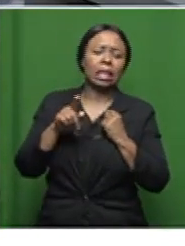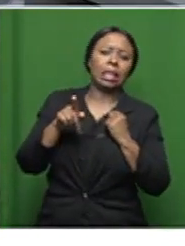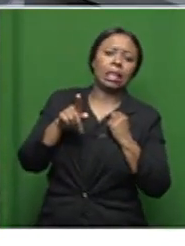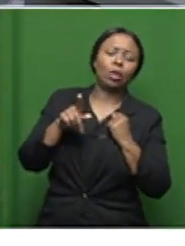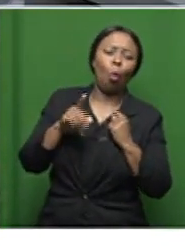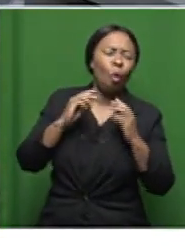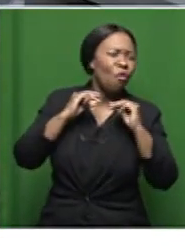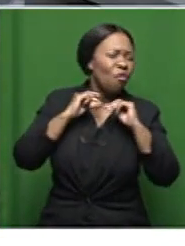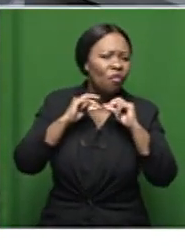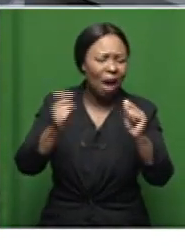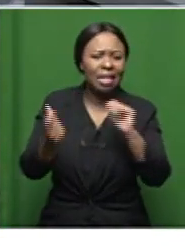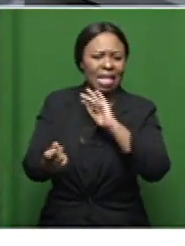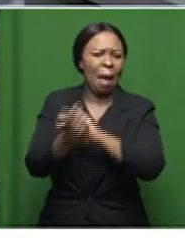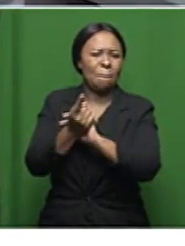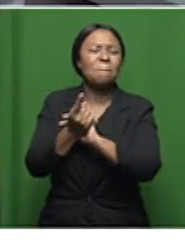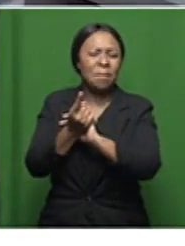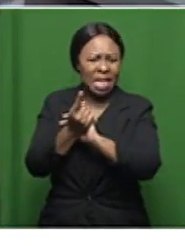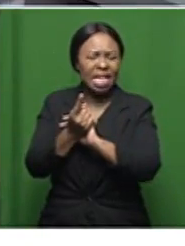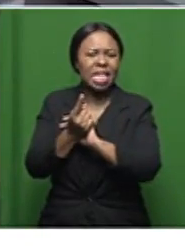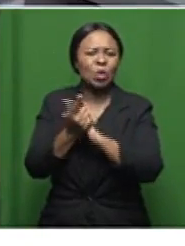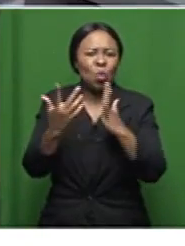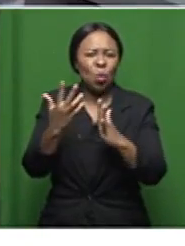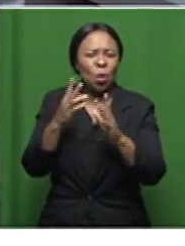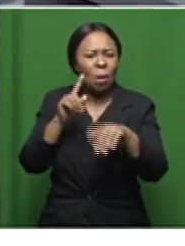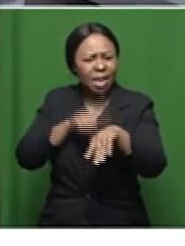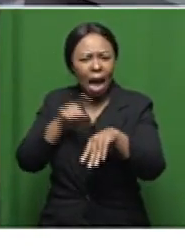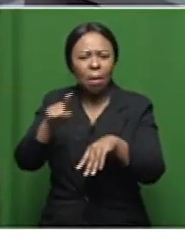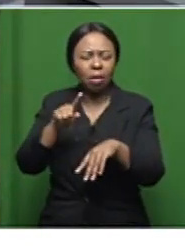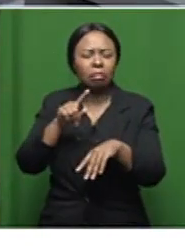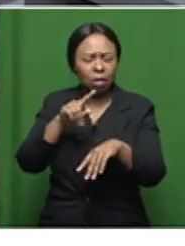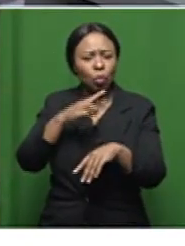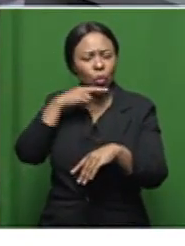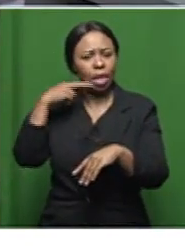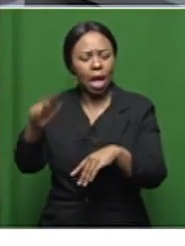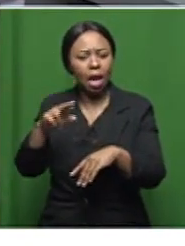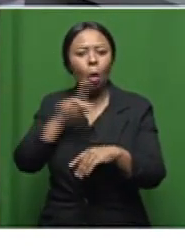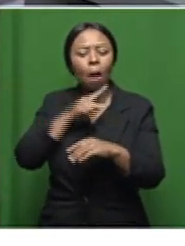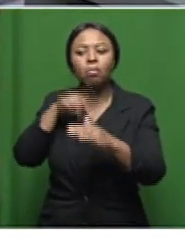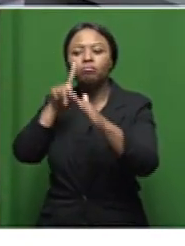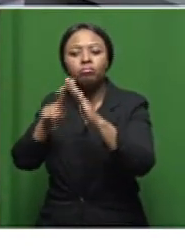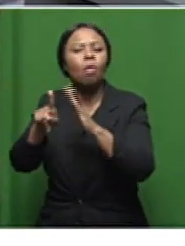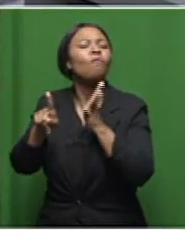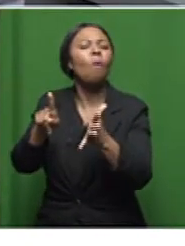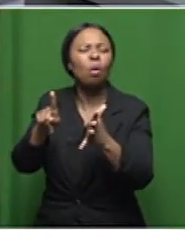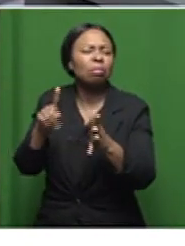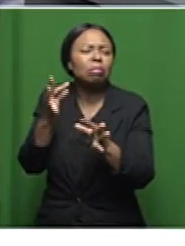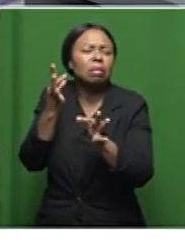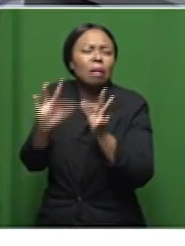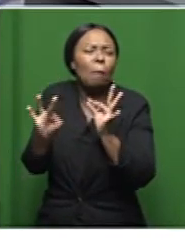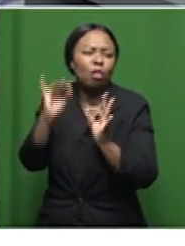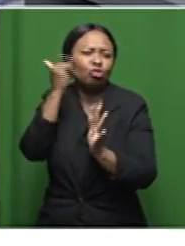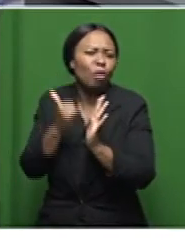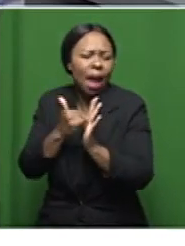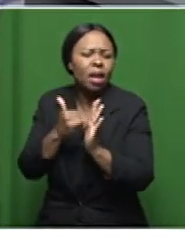happened so fast. It was like a surreal moment because, as I mentioned, I just went there for a simple checkup. I had done so